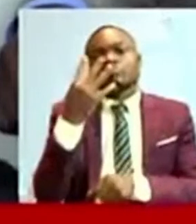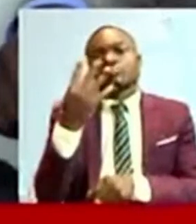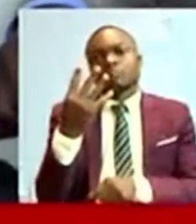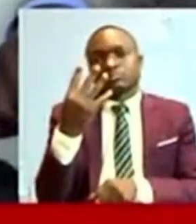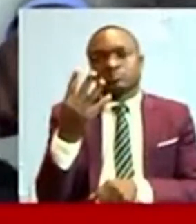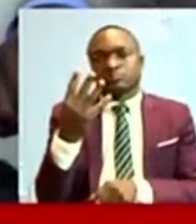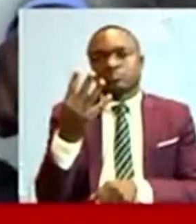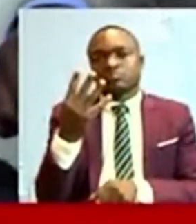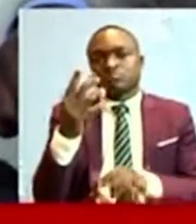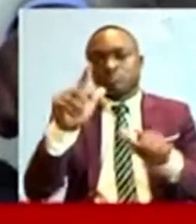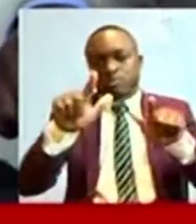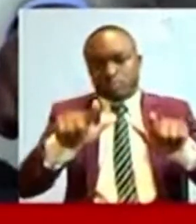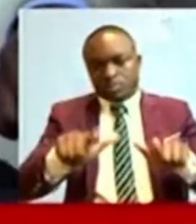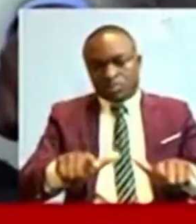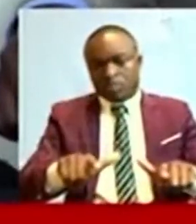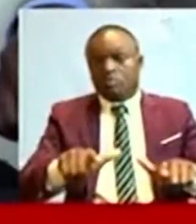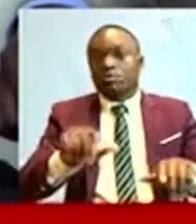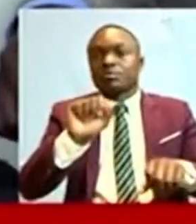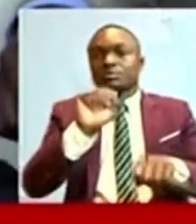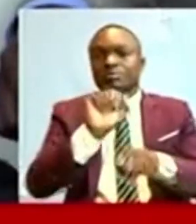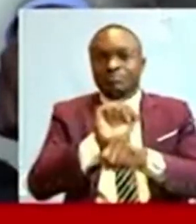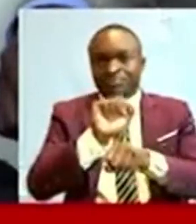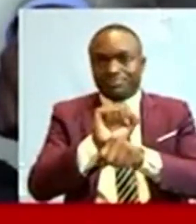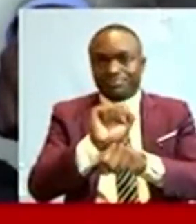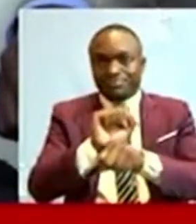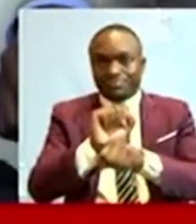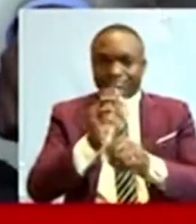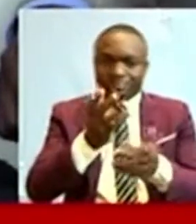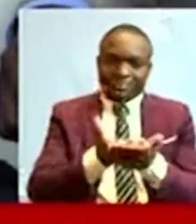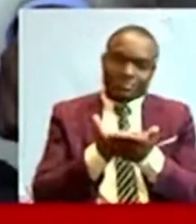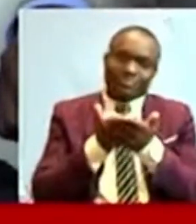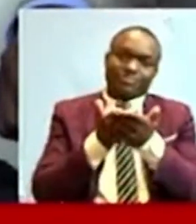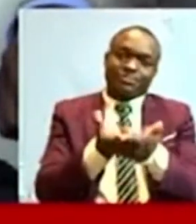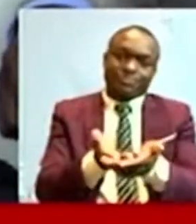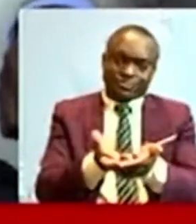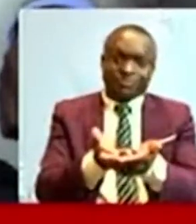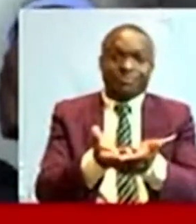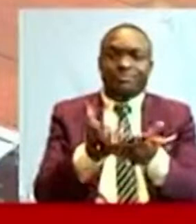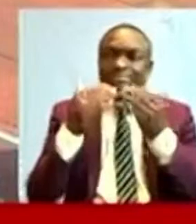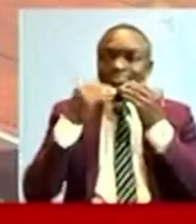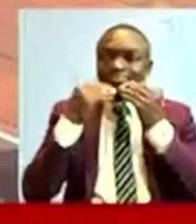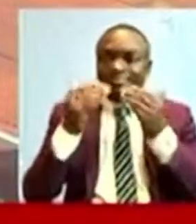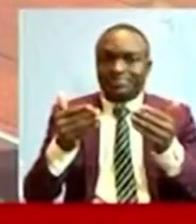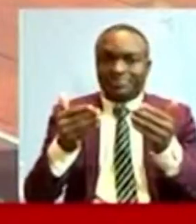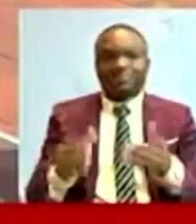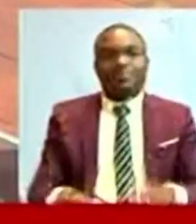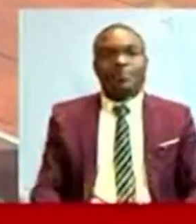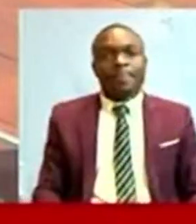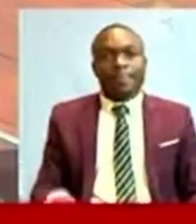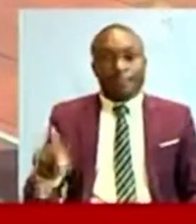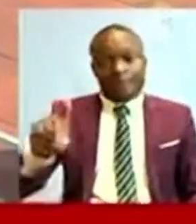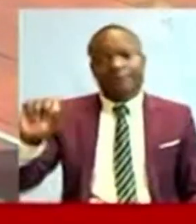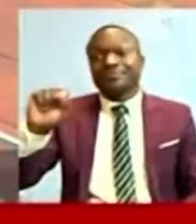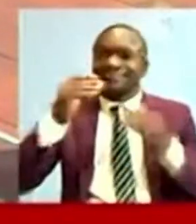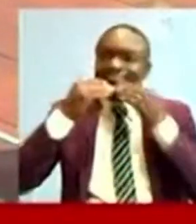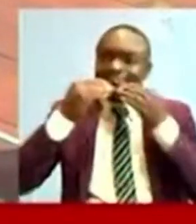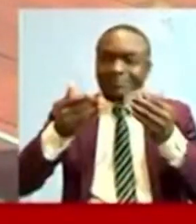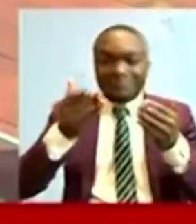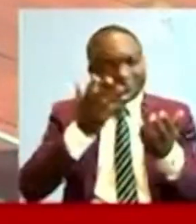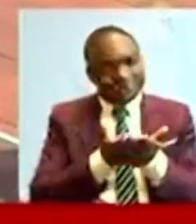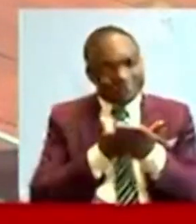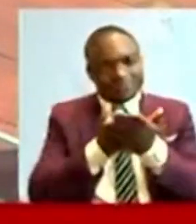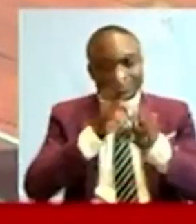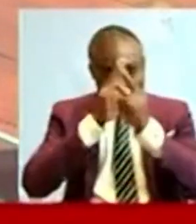were below performance. I submit and wish to thank you. PS, thank you for the submission.